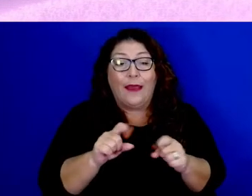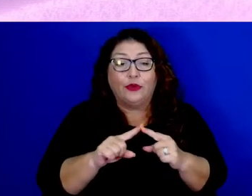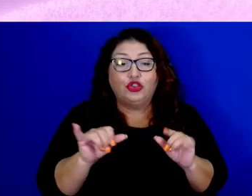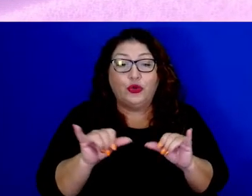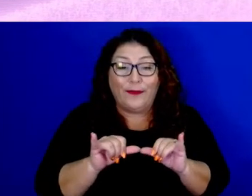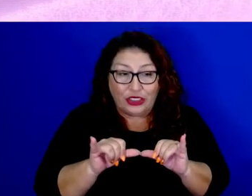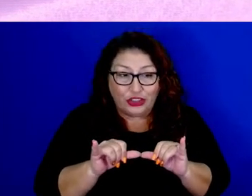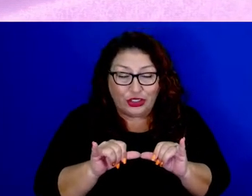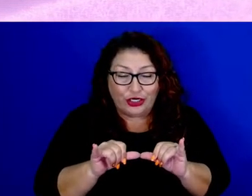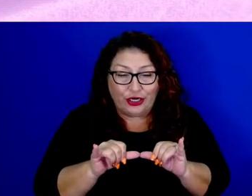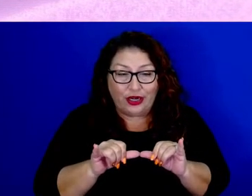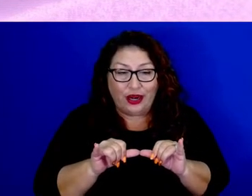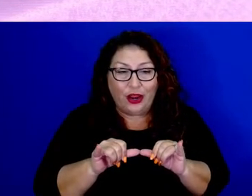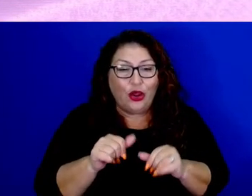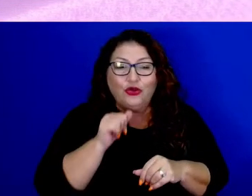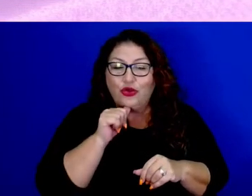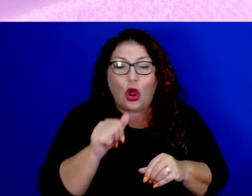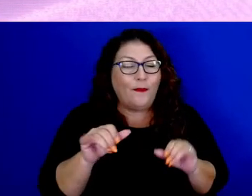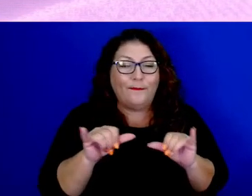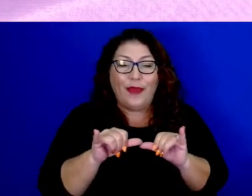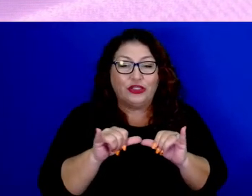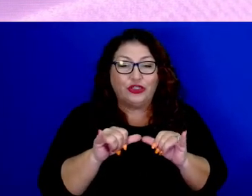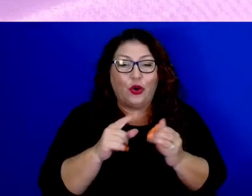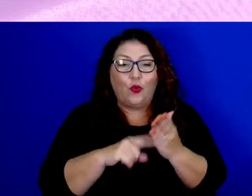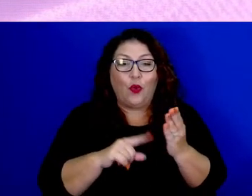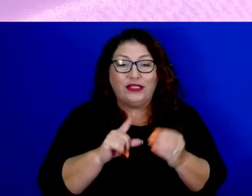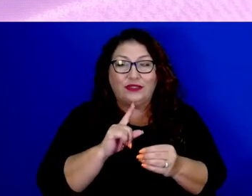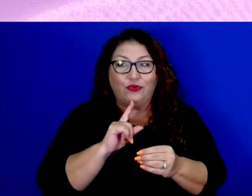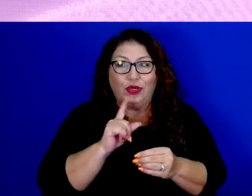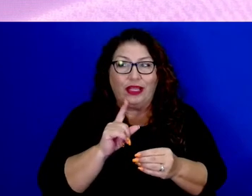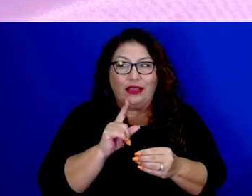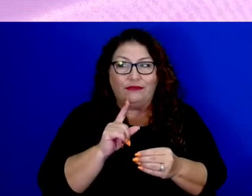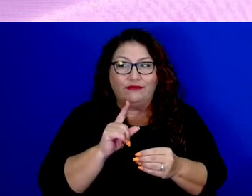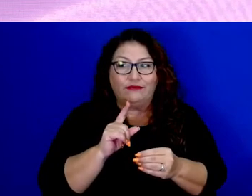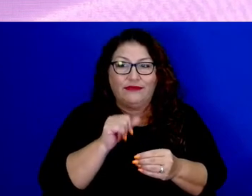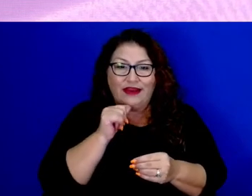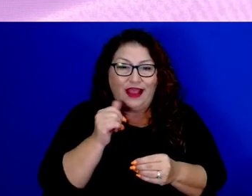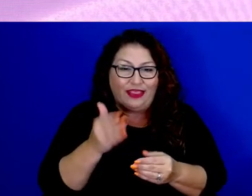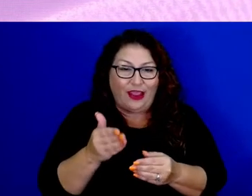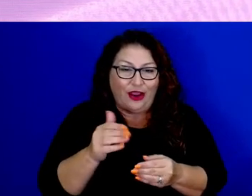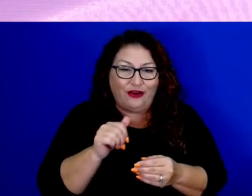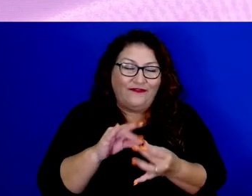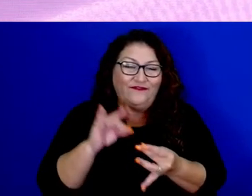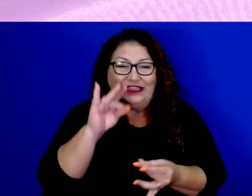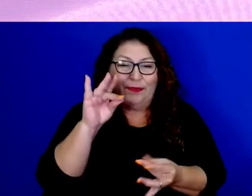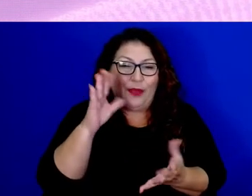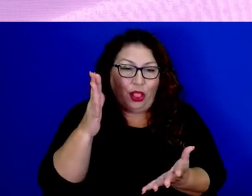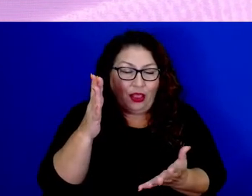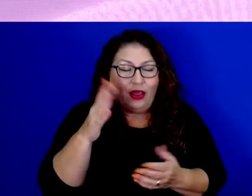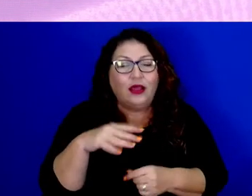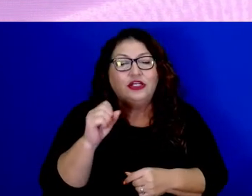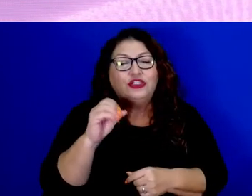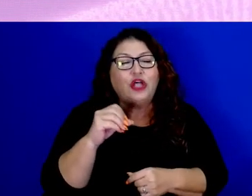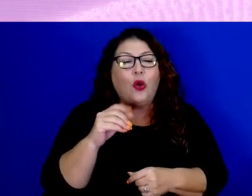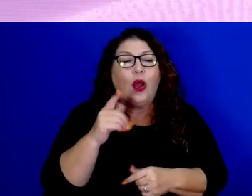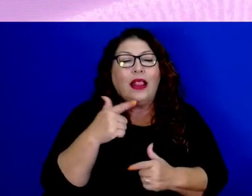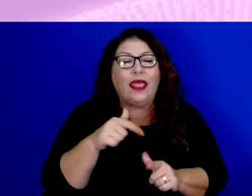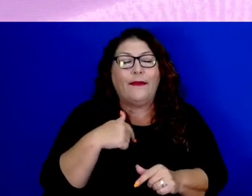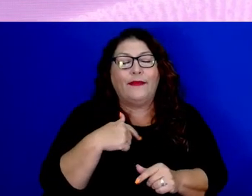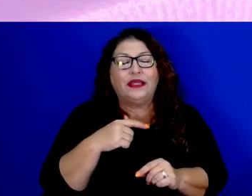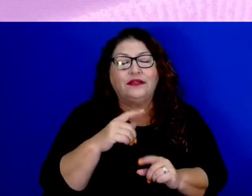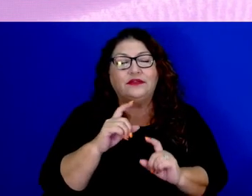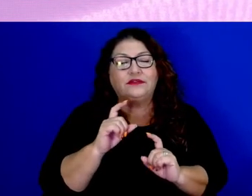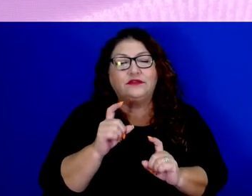don't measure what is invisible. So let me take a very practical example. One of the key statistics that we